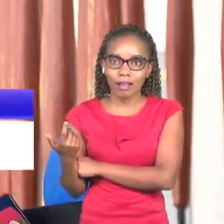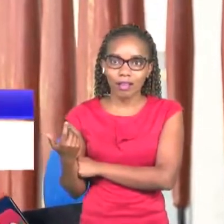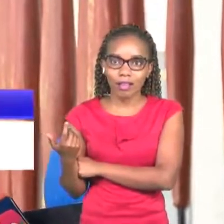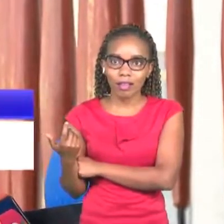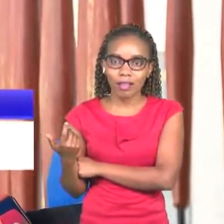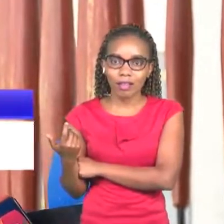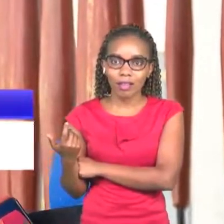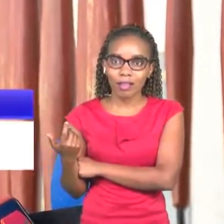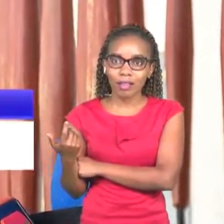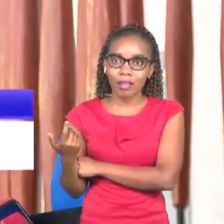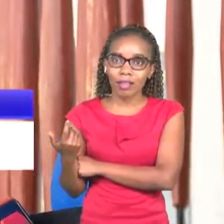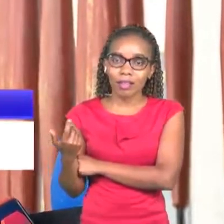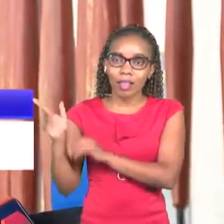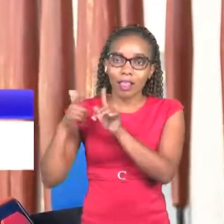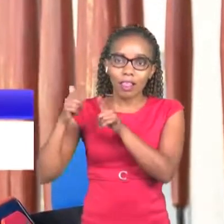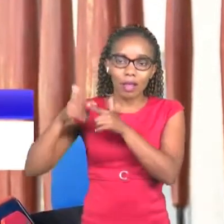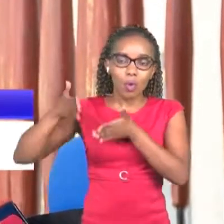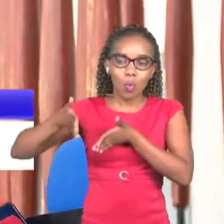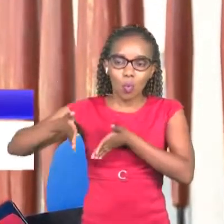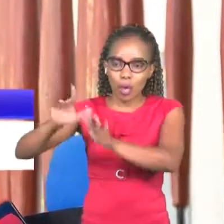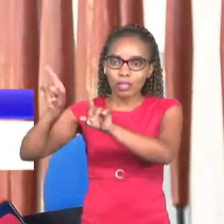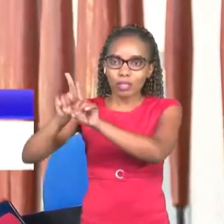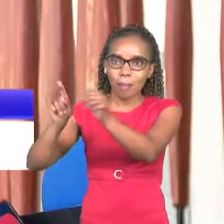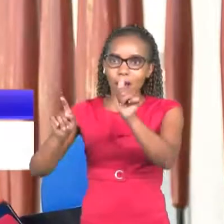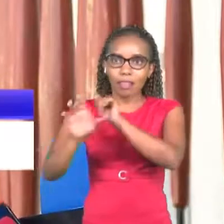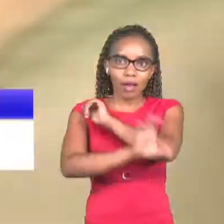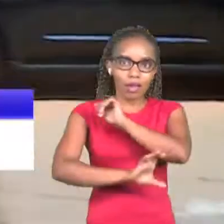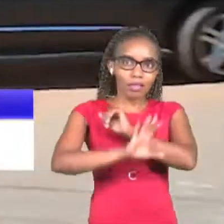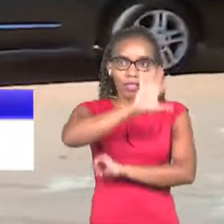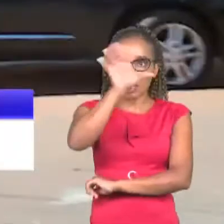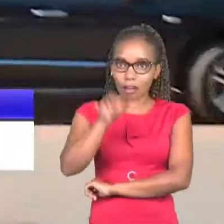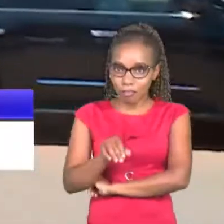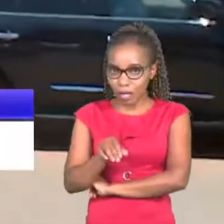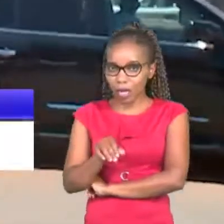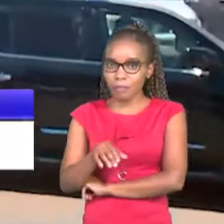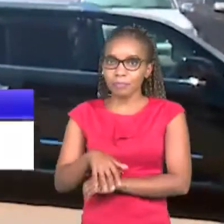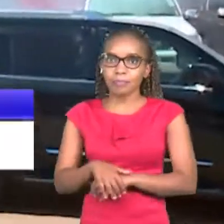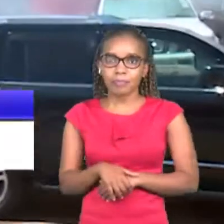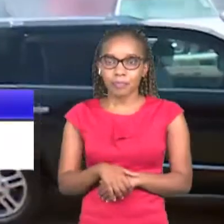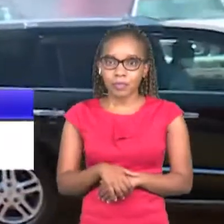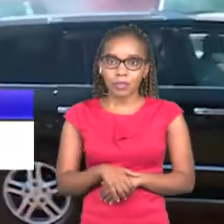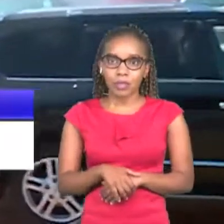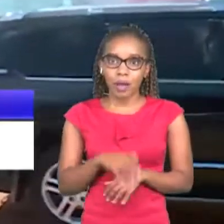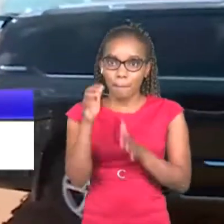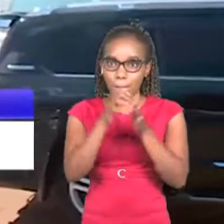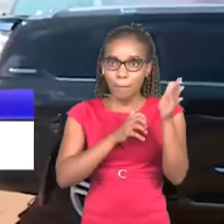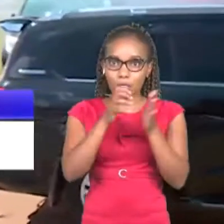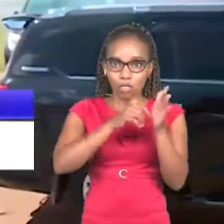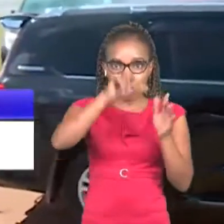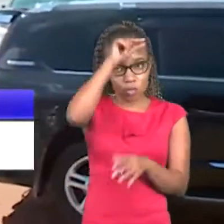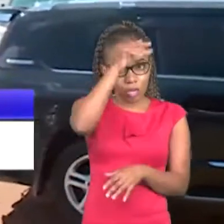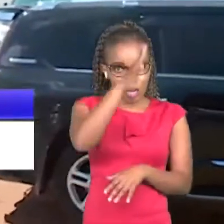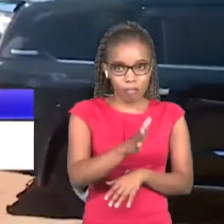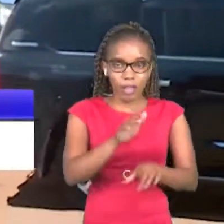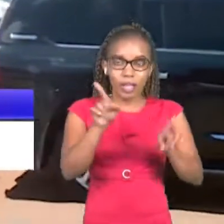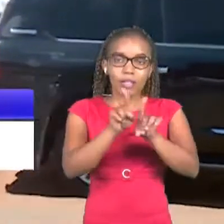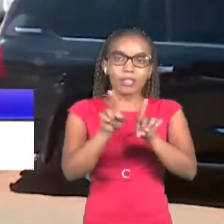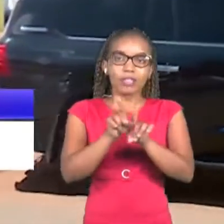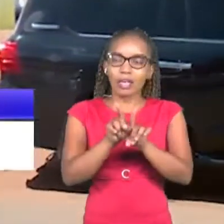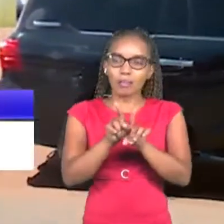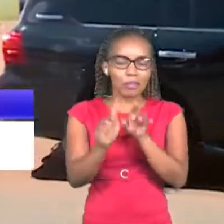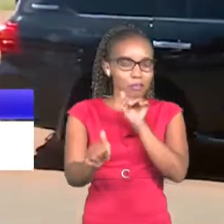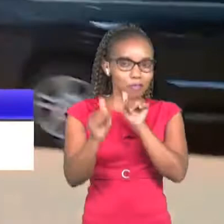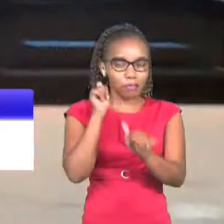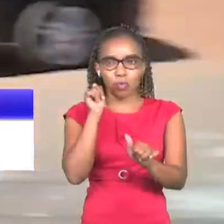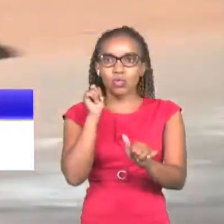let it go the direction of other countries we know in Africa. Elsewhere, Machakos Governor Alfred Mutua has condemned the violence witnessed